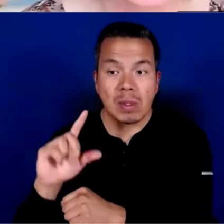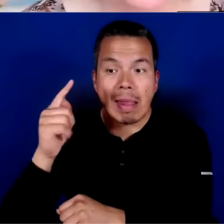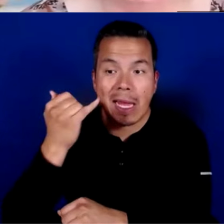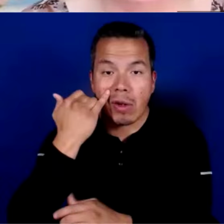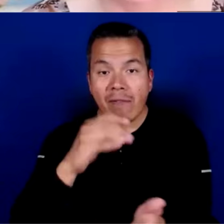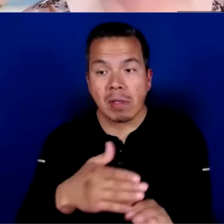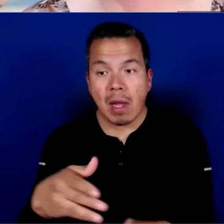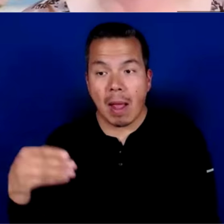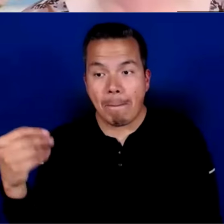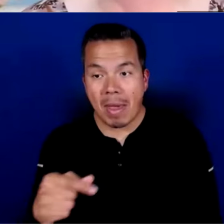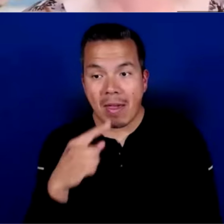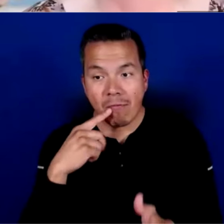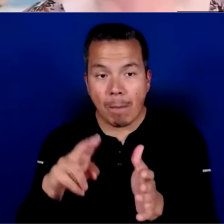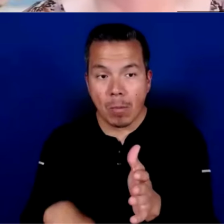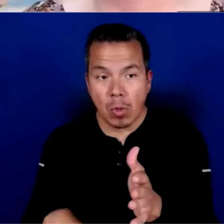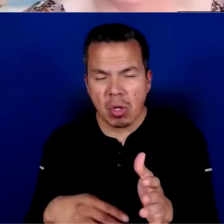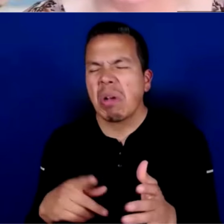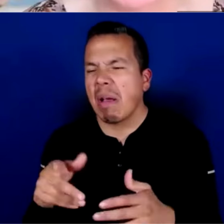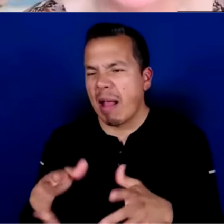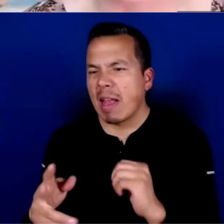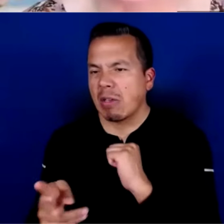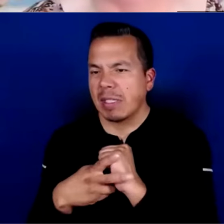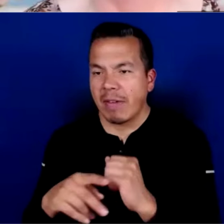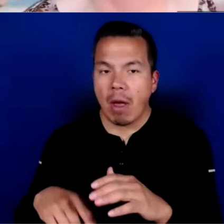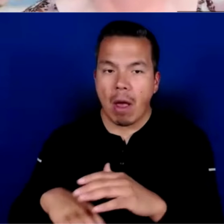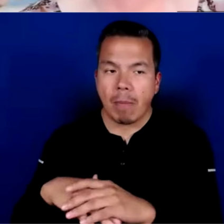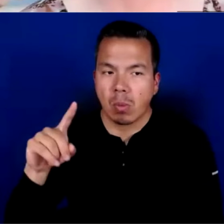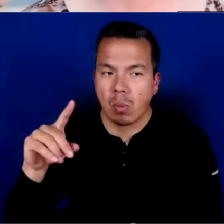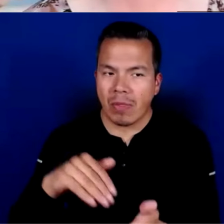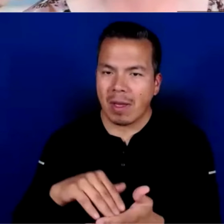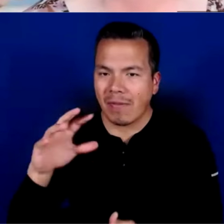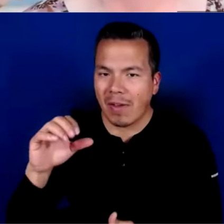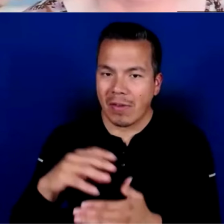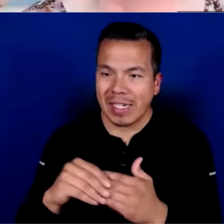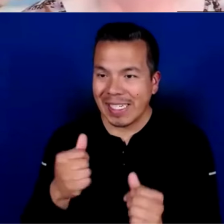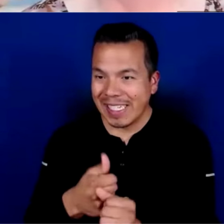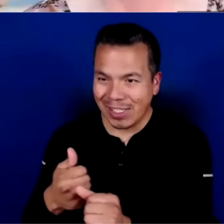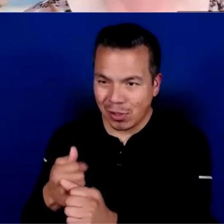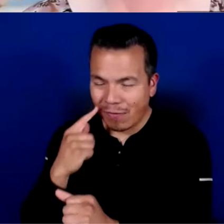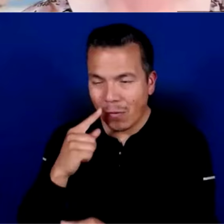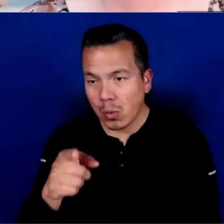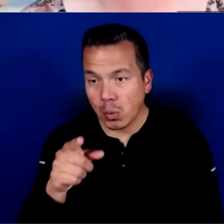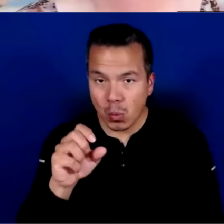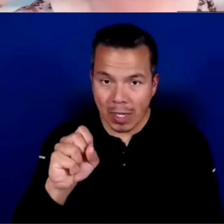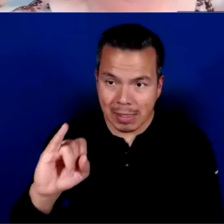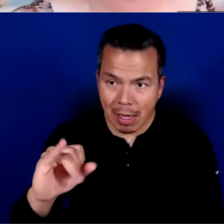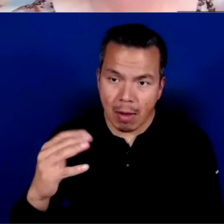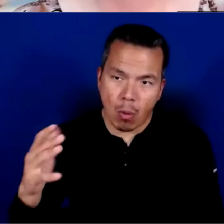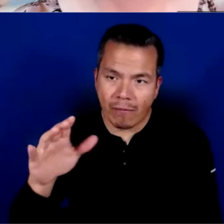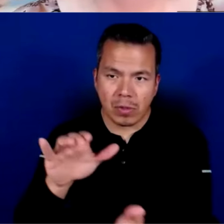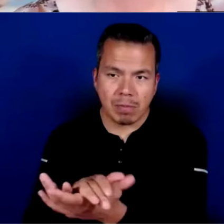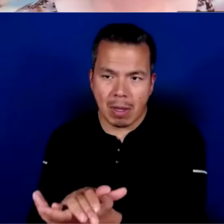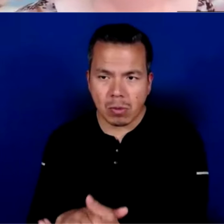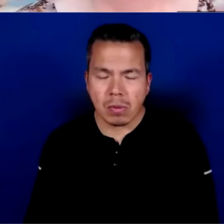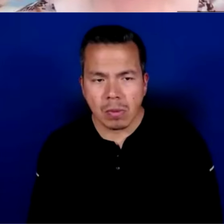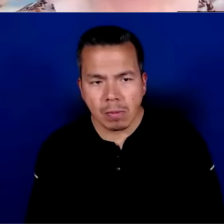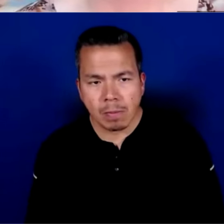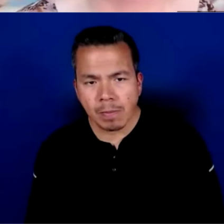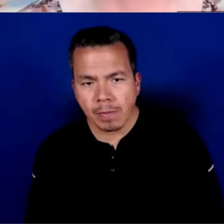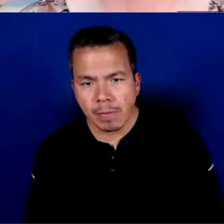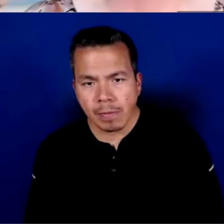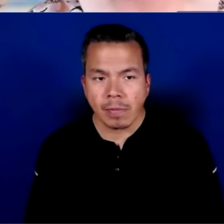to $1,500 each for yourself on SSI and for your spouse. If you have a